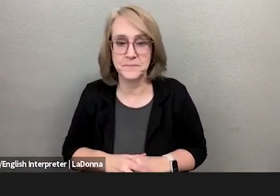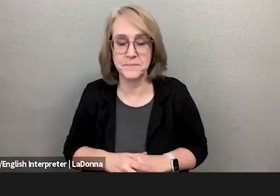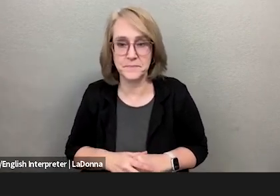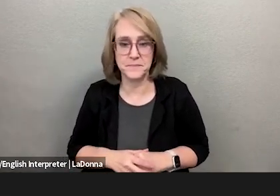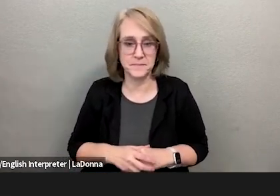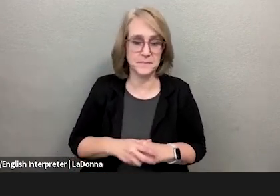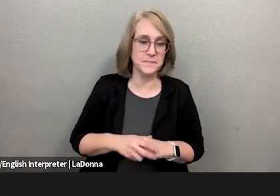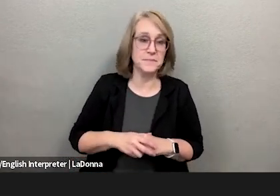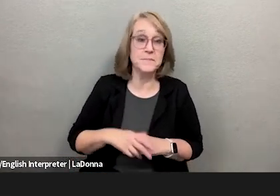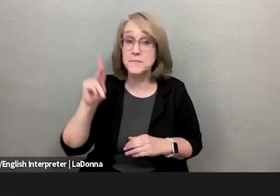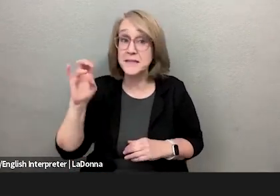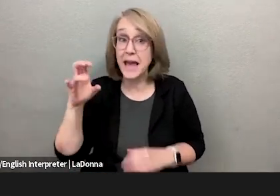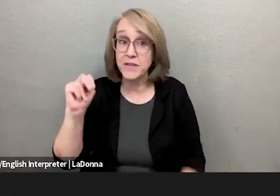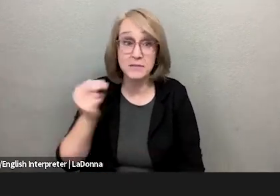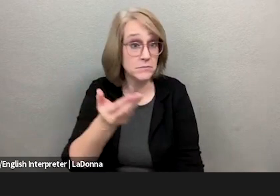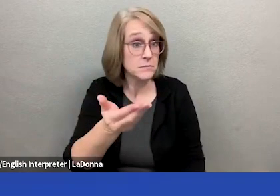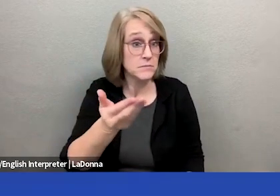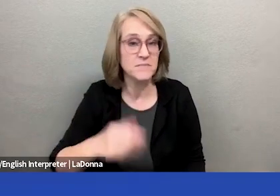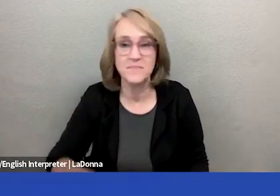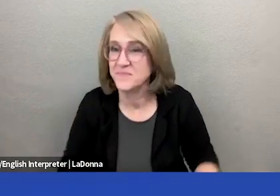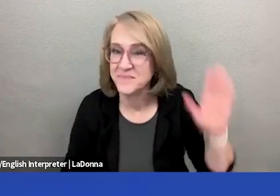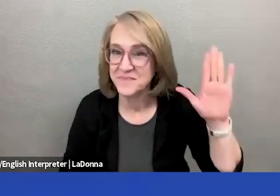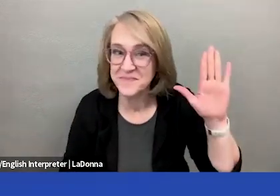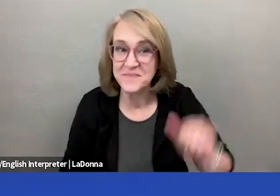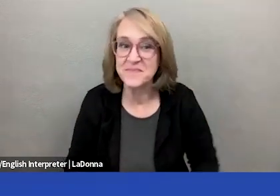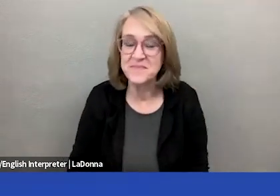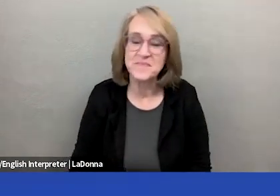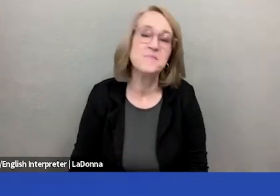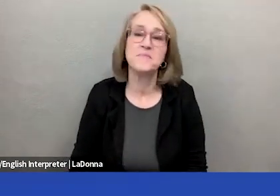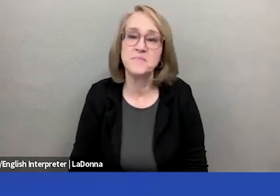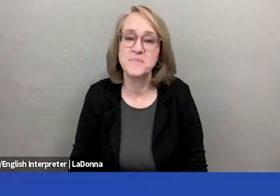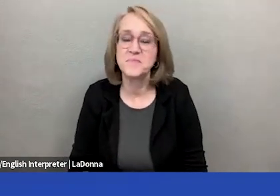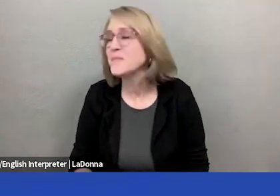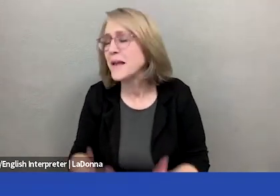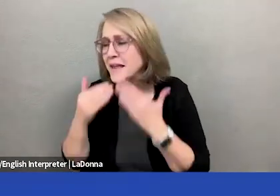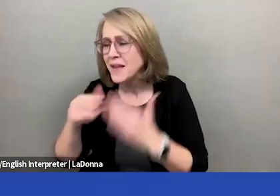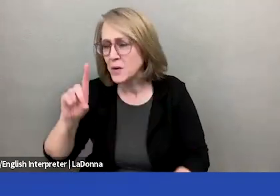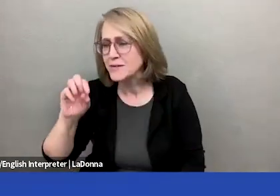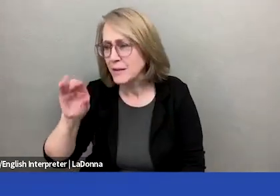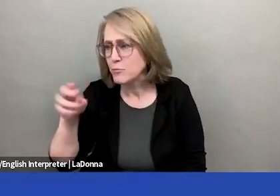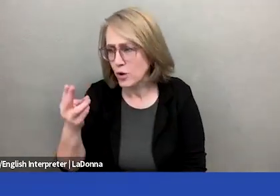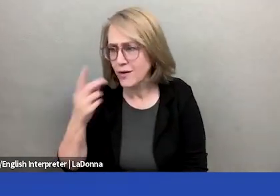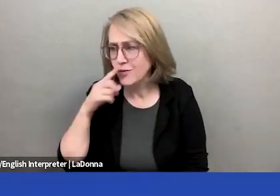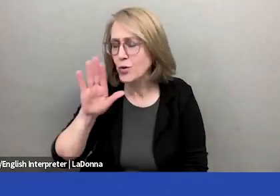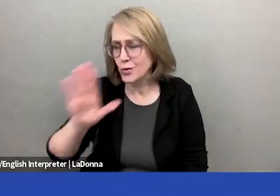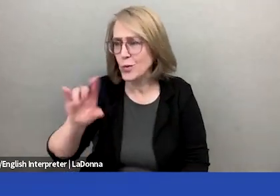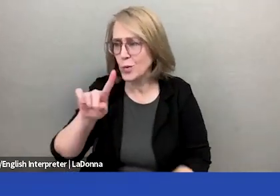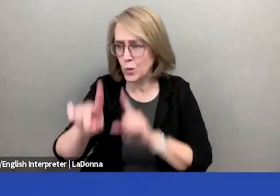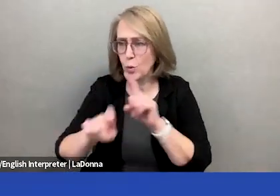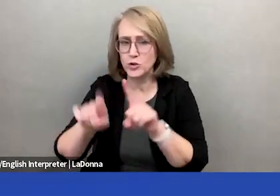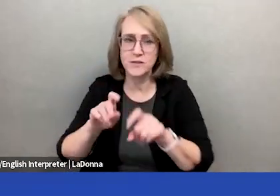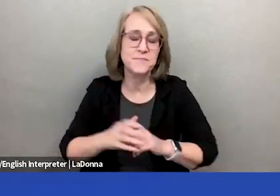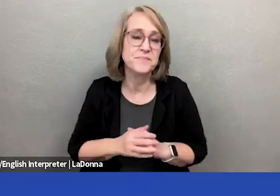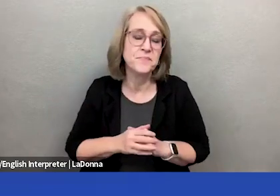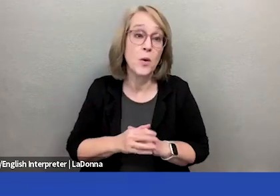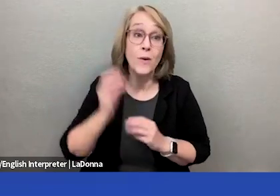Kevin has his hand up. Do you want to respond, Kevin? Sure. Yeah. So, Deborah, thanks for that question. And, you know, we thought a